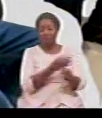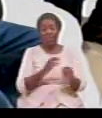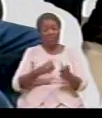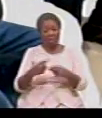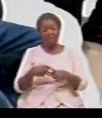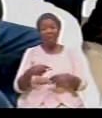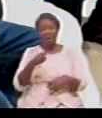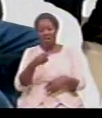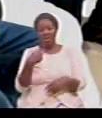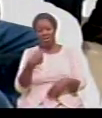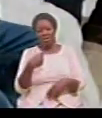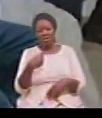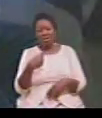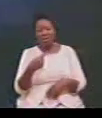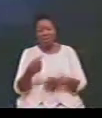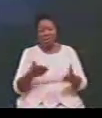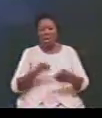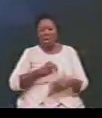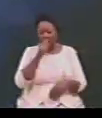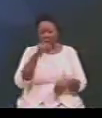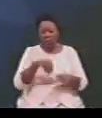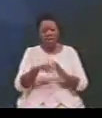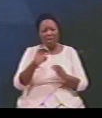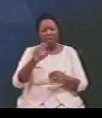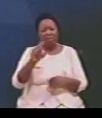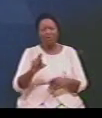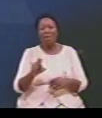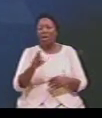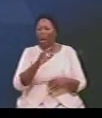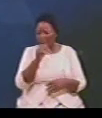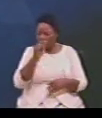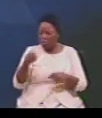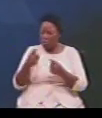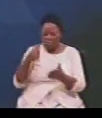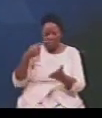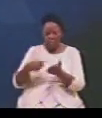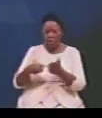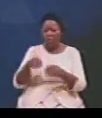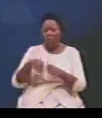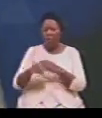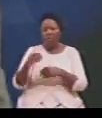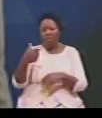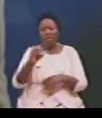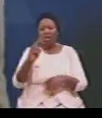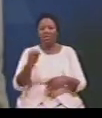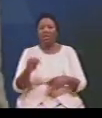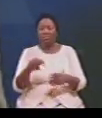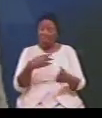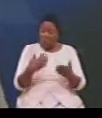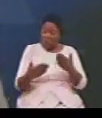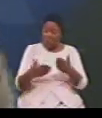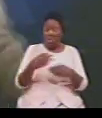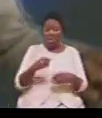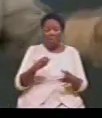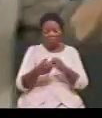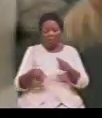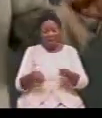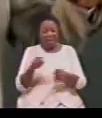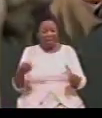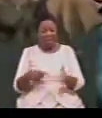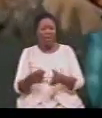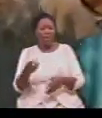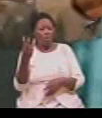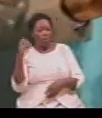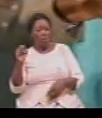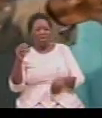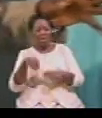says, here I'm in Exodus and I'm going to check up in Genesis whether a problem like this was